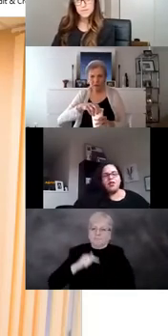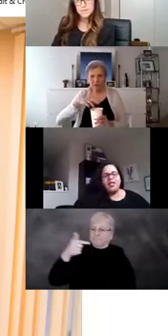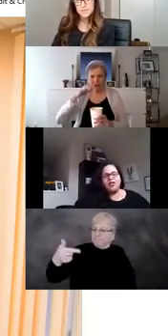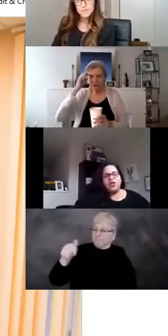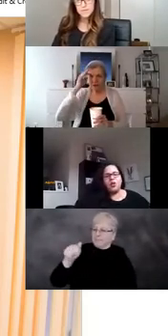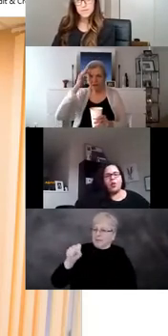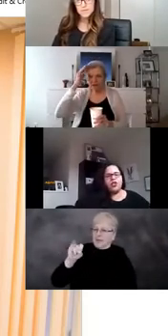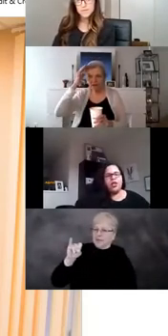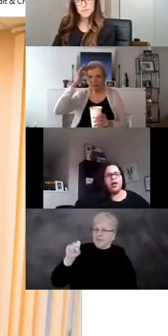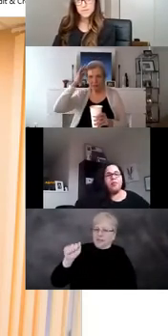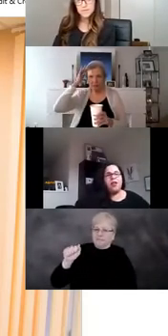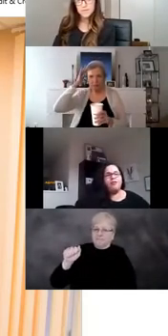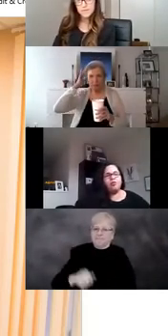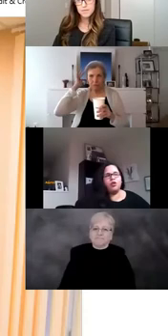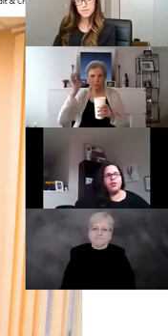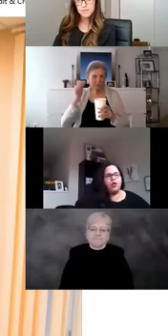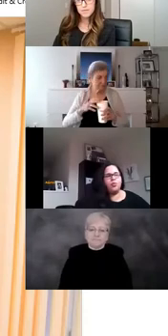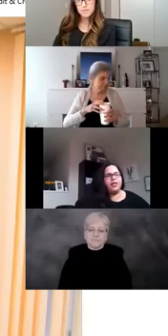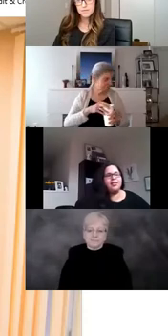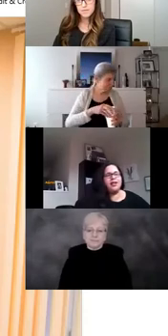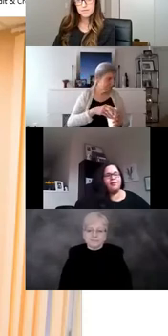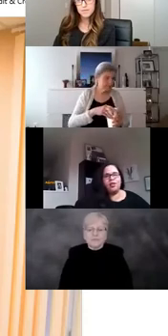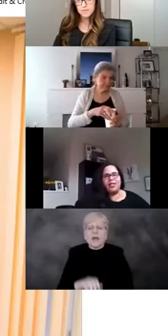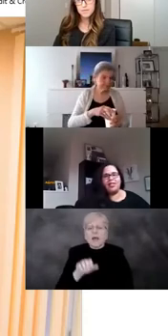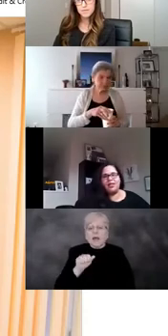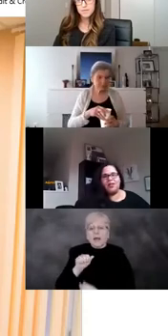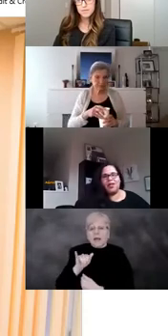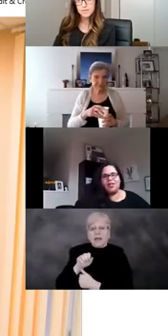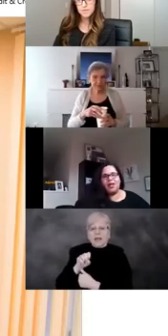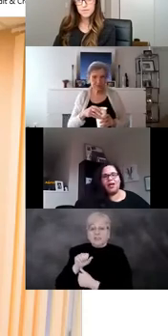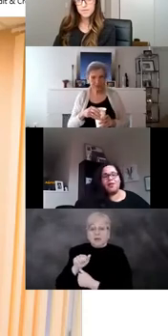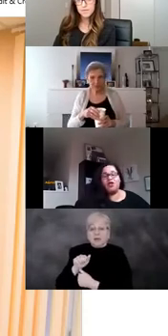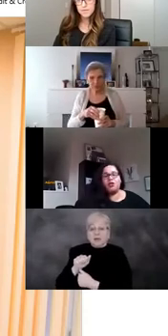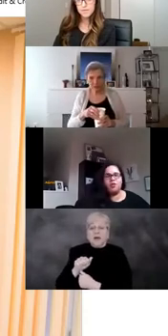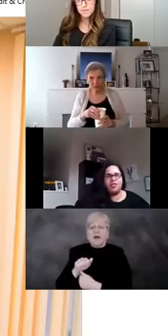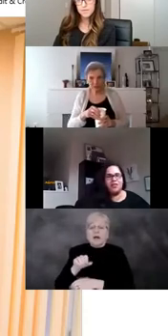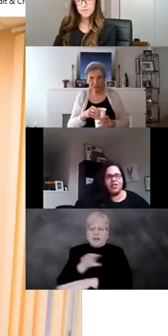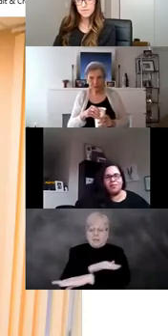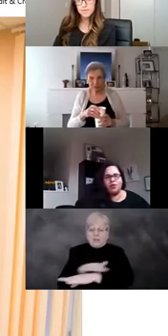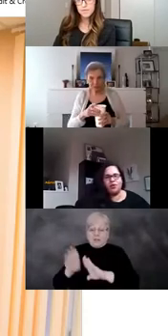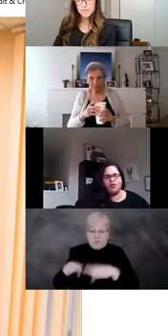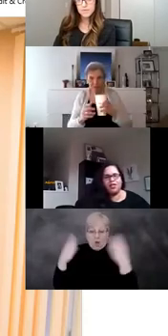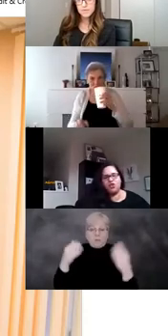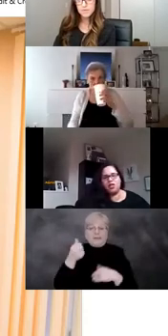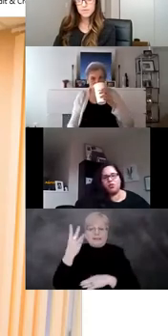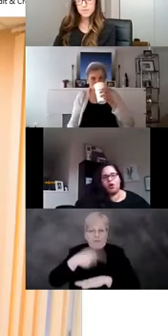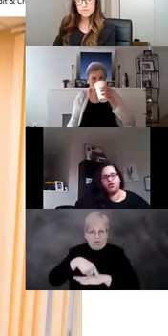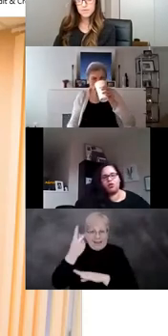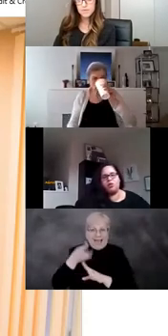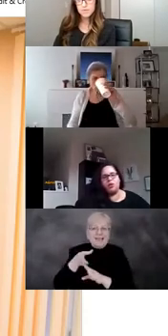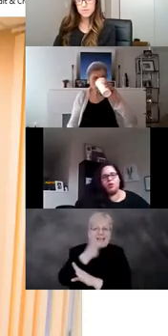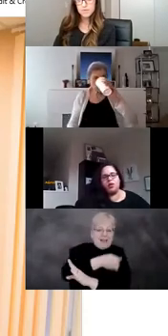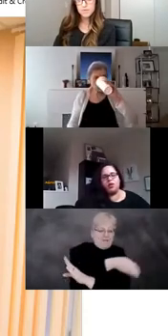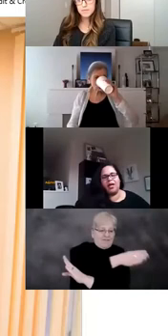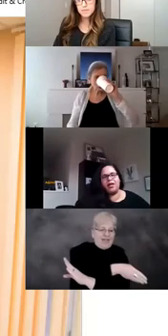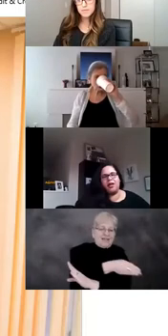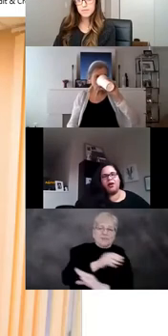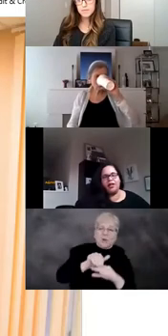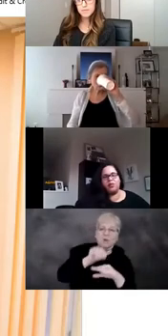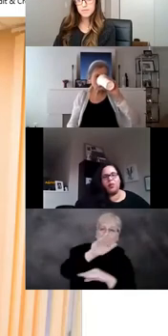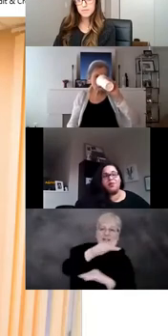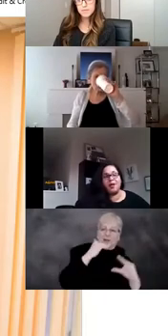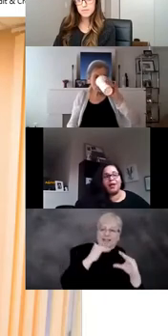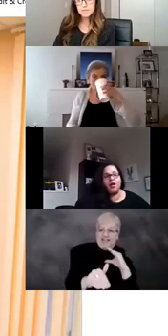So to answer the question, the platform will be open several days in advance, um, and you'll receive an email notification. It will also be posted on